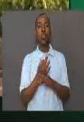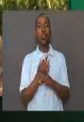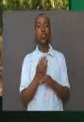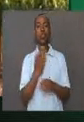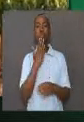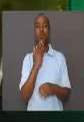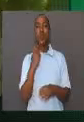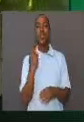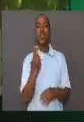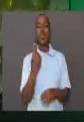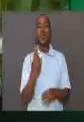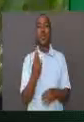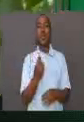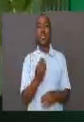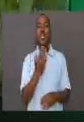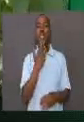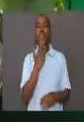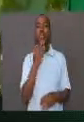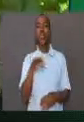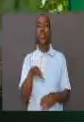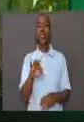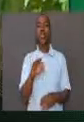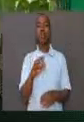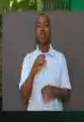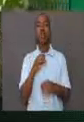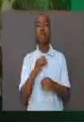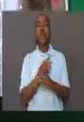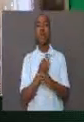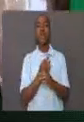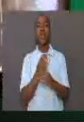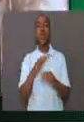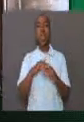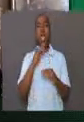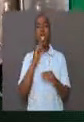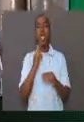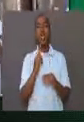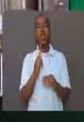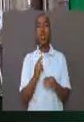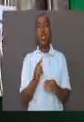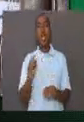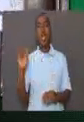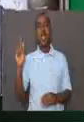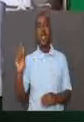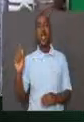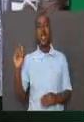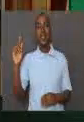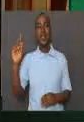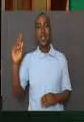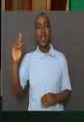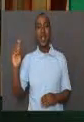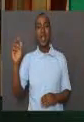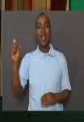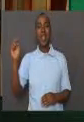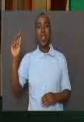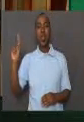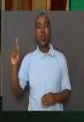The sugar found in fruit, such as grapes, is used as the energy